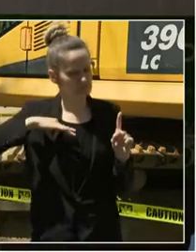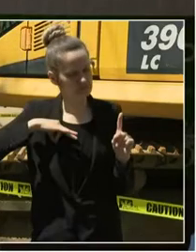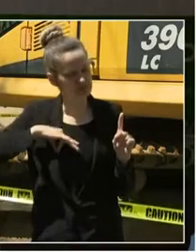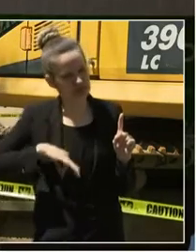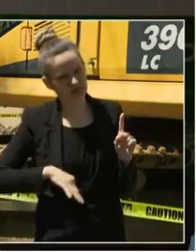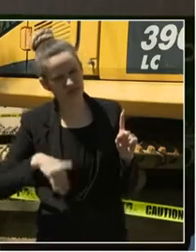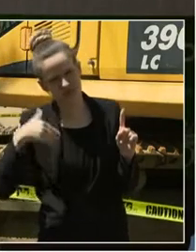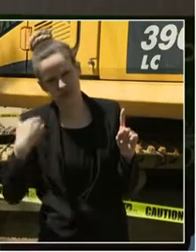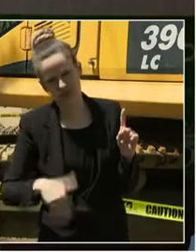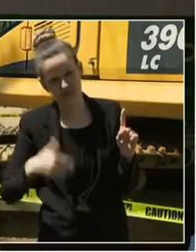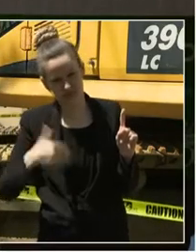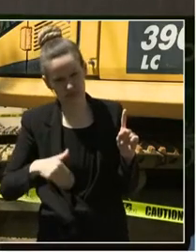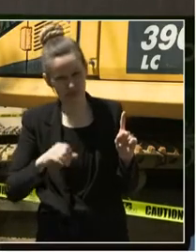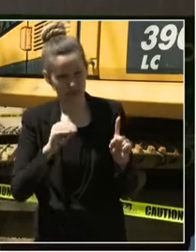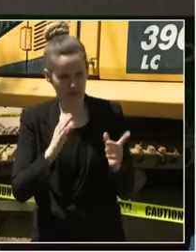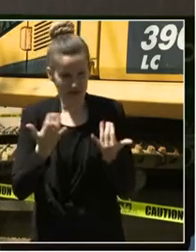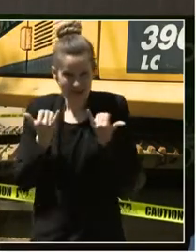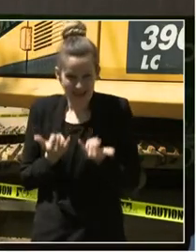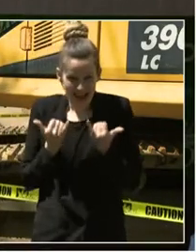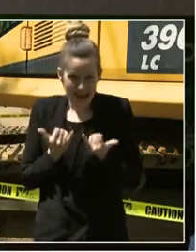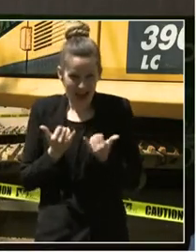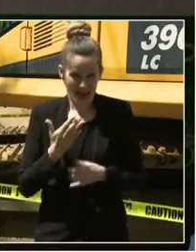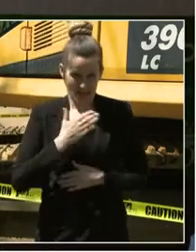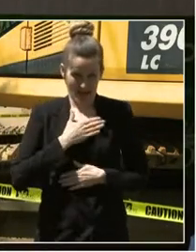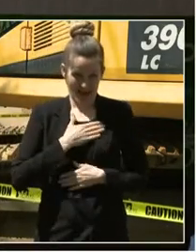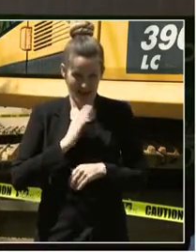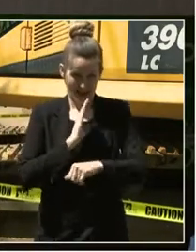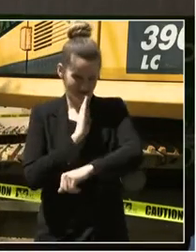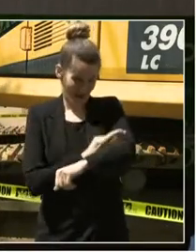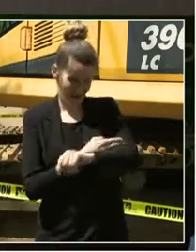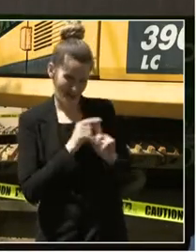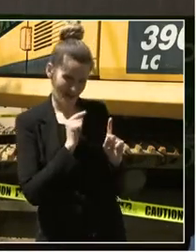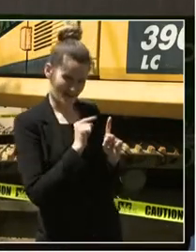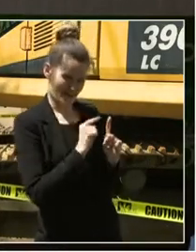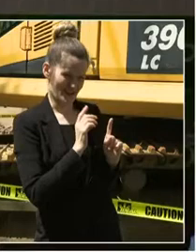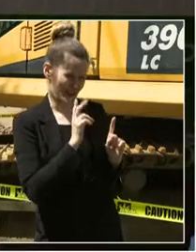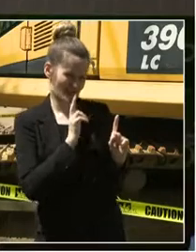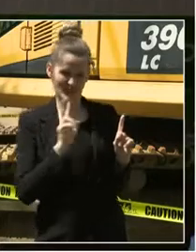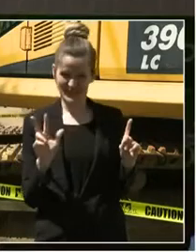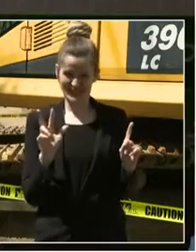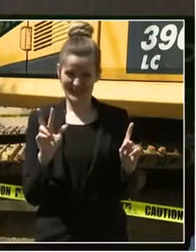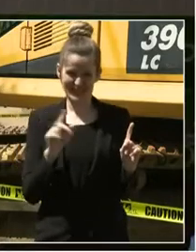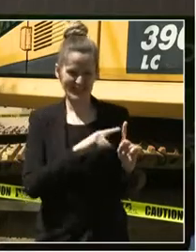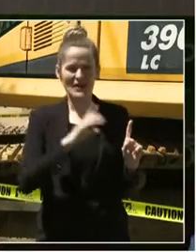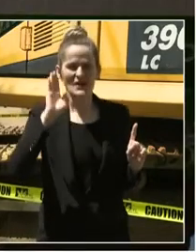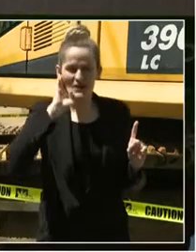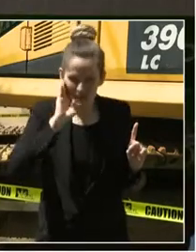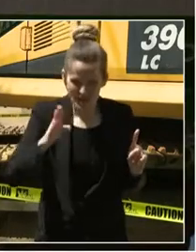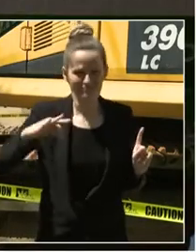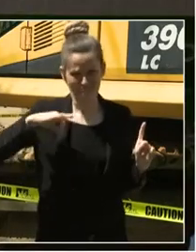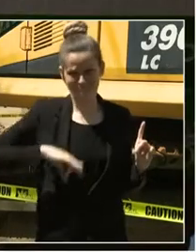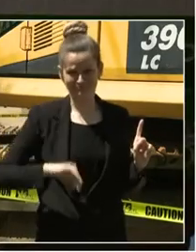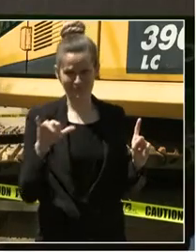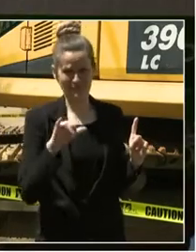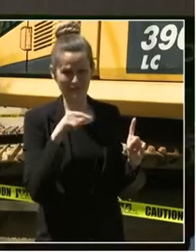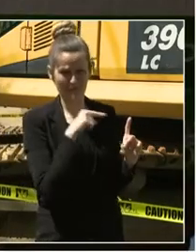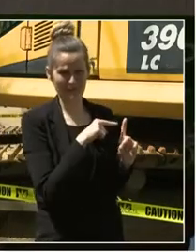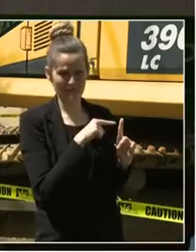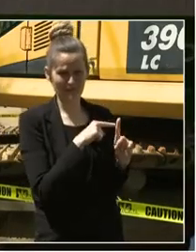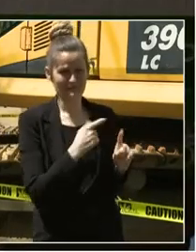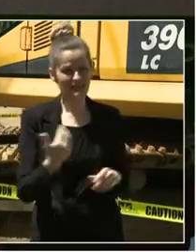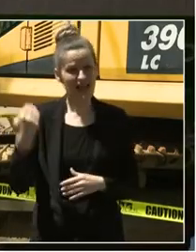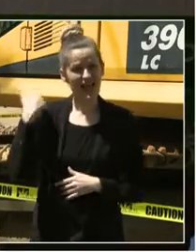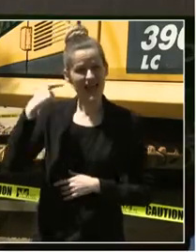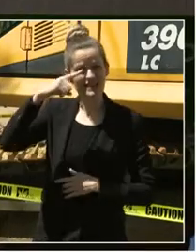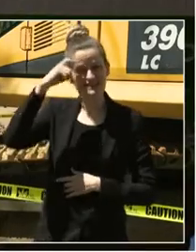girl of my own, I know just how much of a benefit it is. Last summer, she was able to go to 4